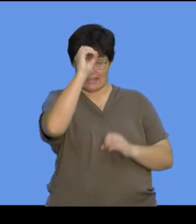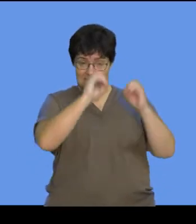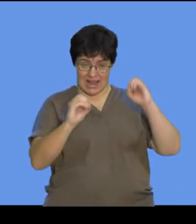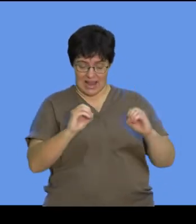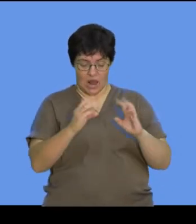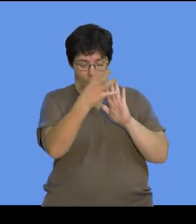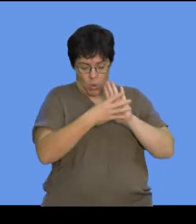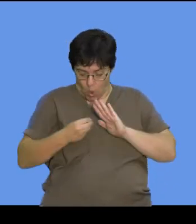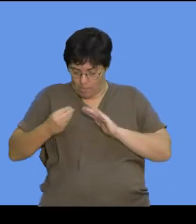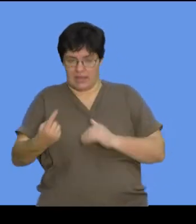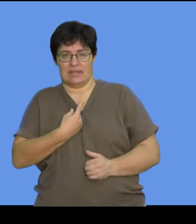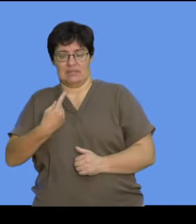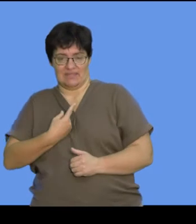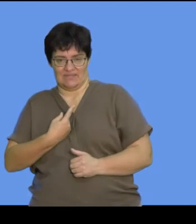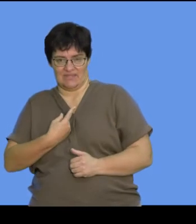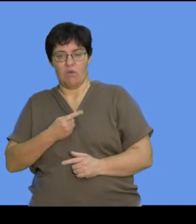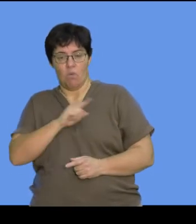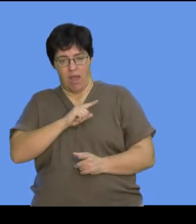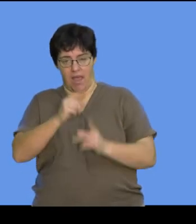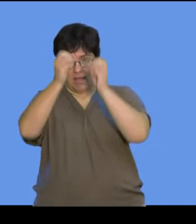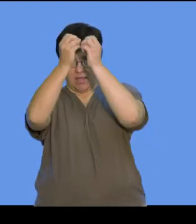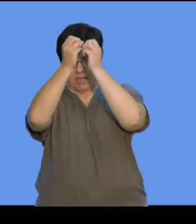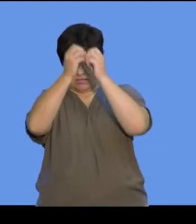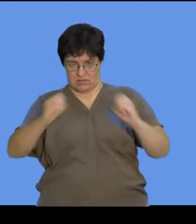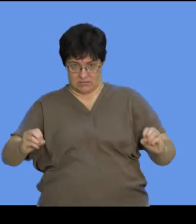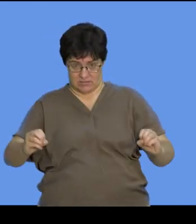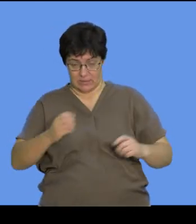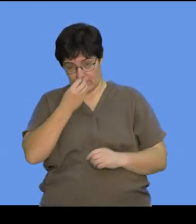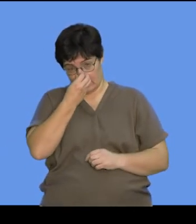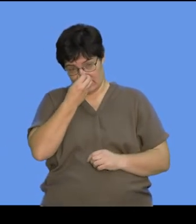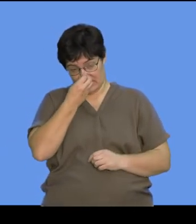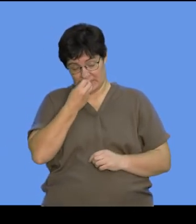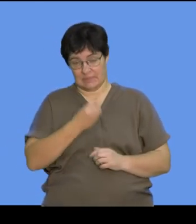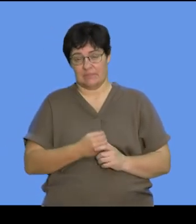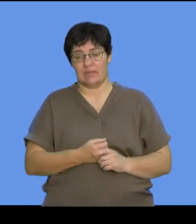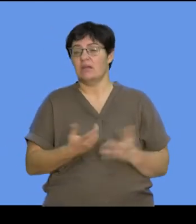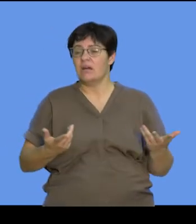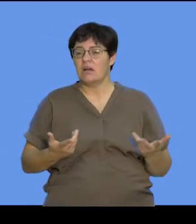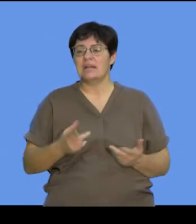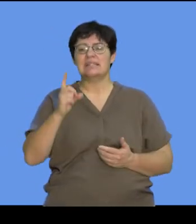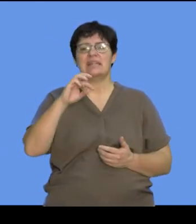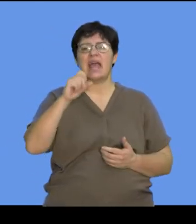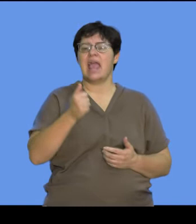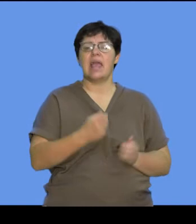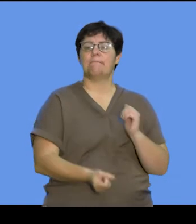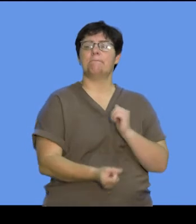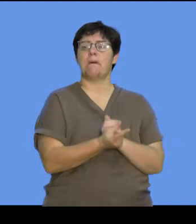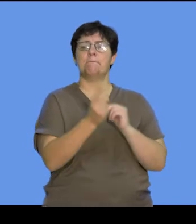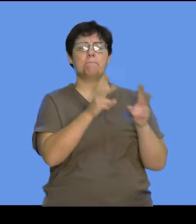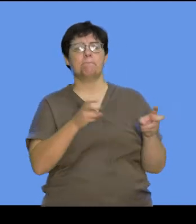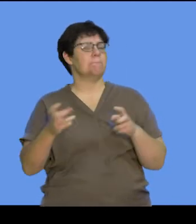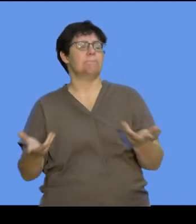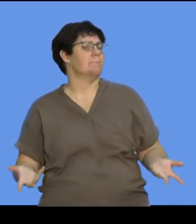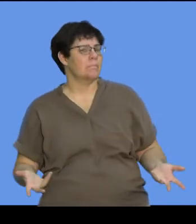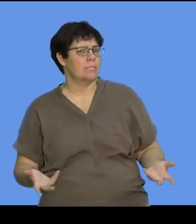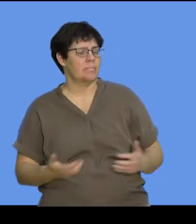cell makes a copy of its cells during cell division. Okay? Where does DNA replication occur?